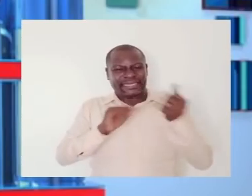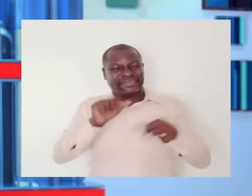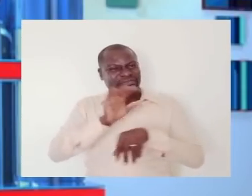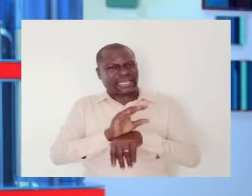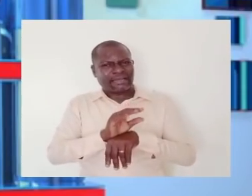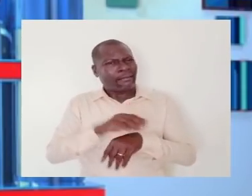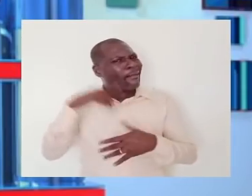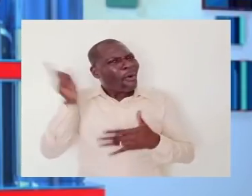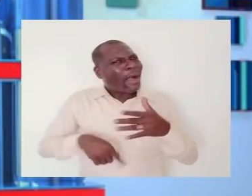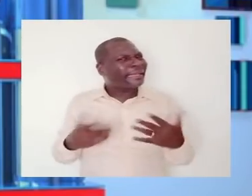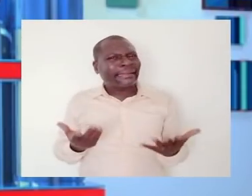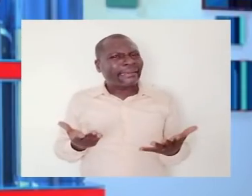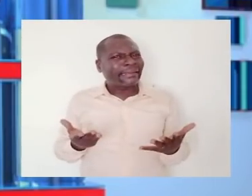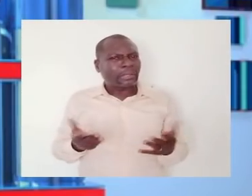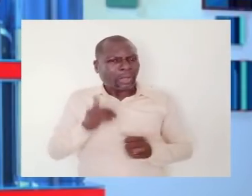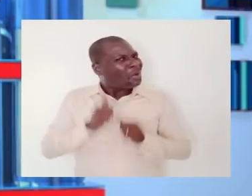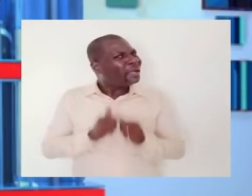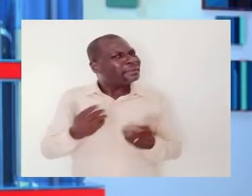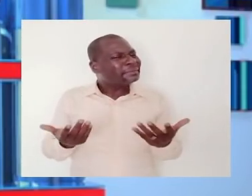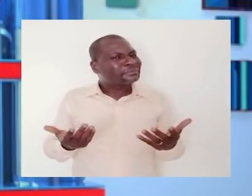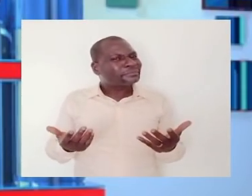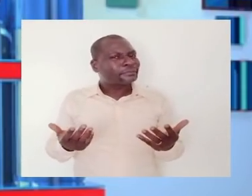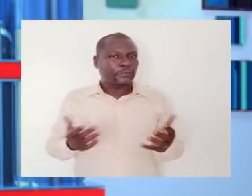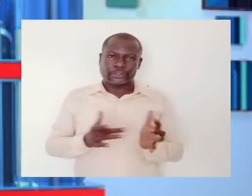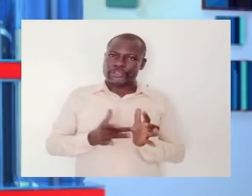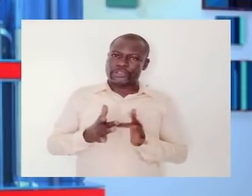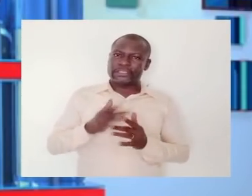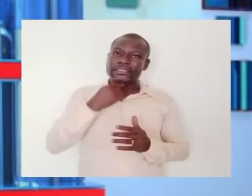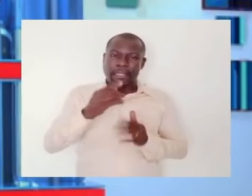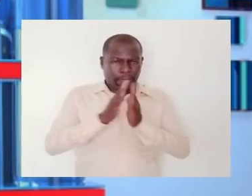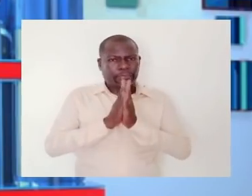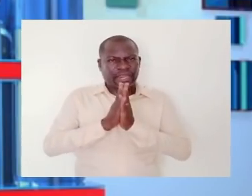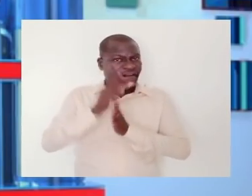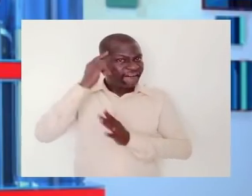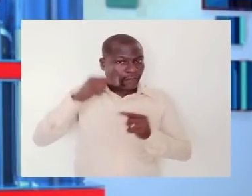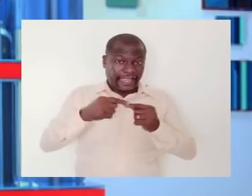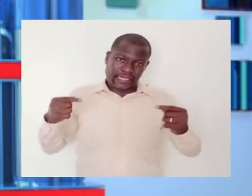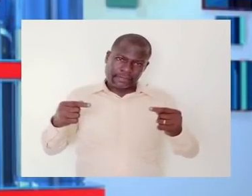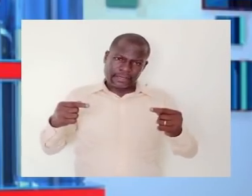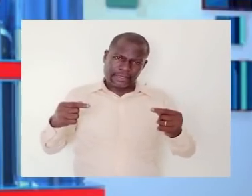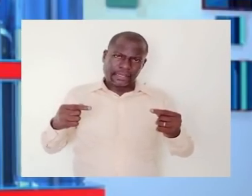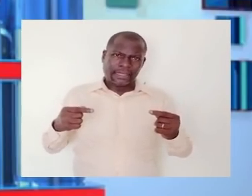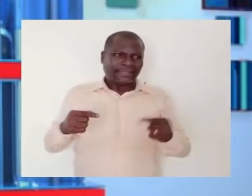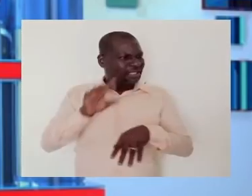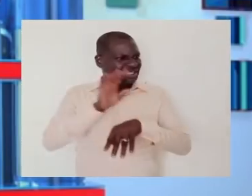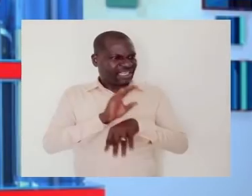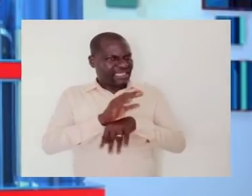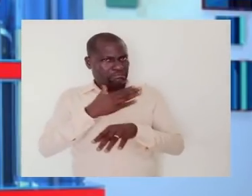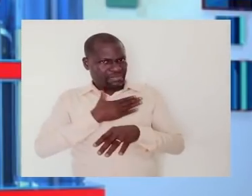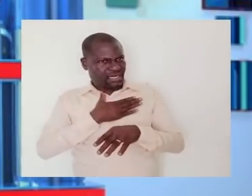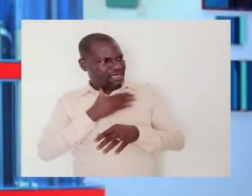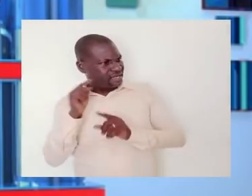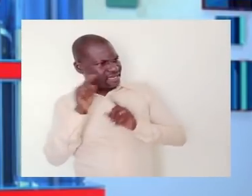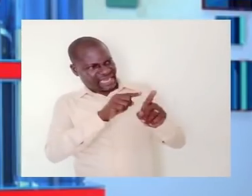se, Bible Believing Church. Asori ya ji Bible dienu, enye de ohen. Yesu se, bompa ya mwa tamfo. Asori yusu